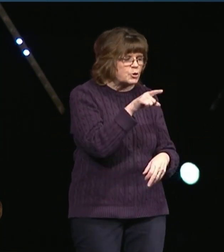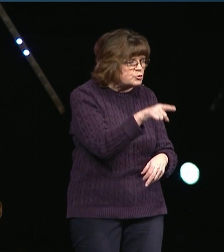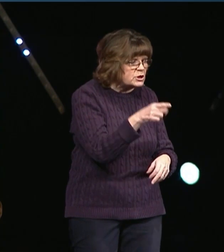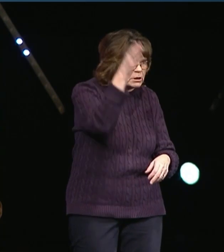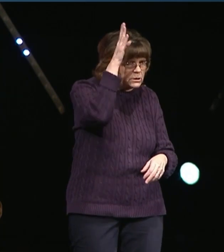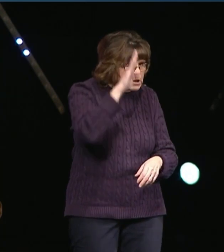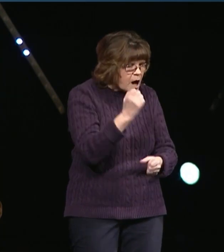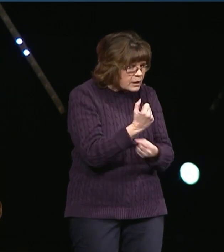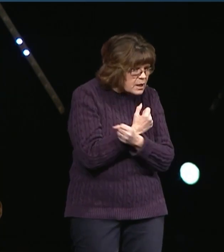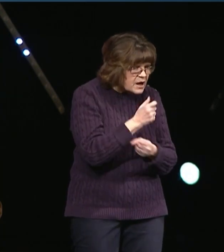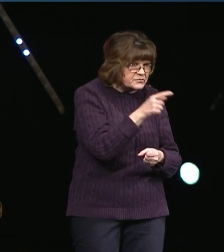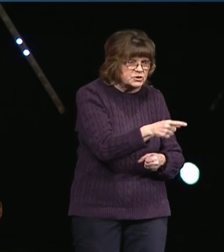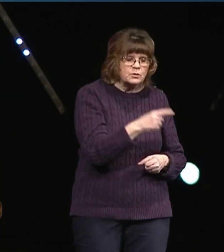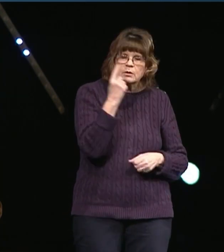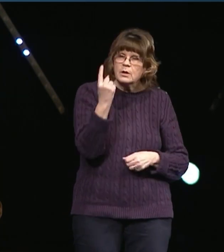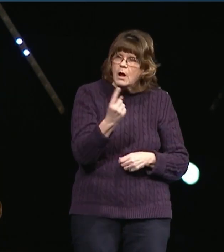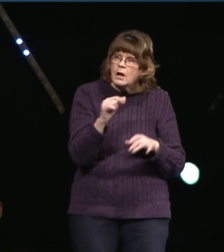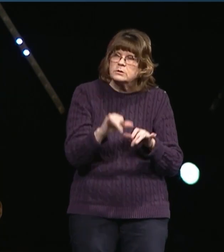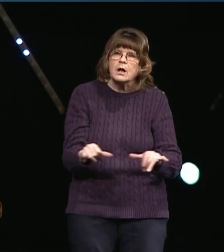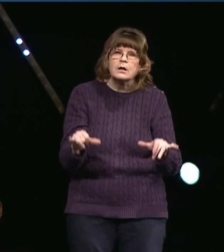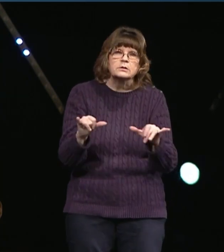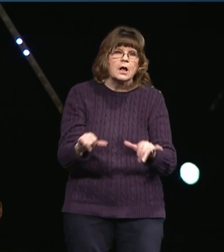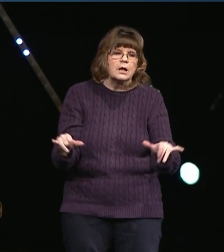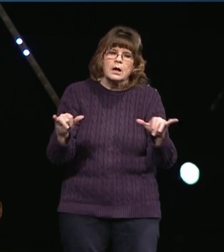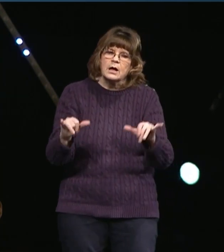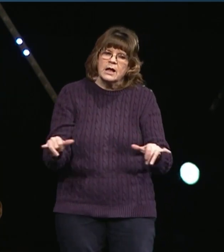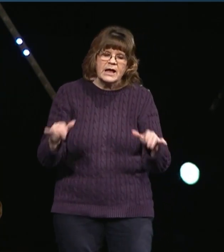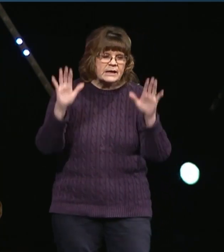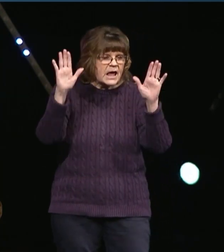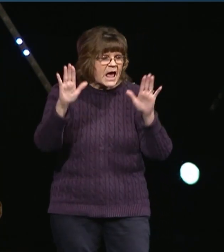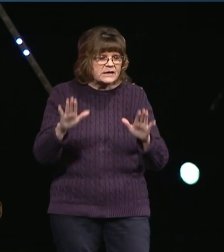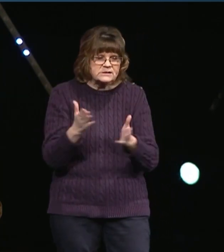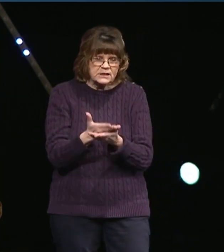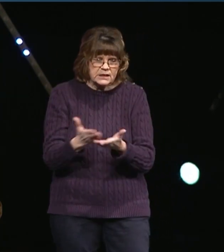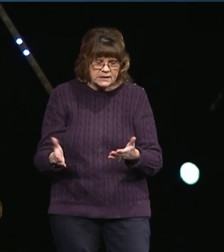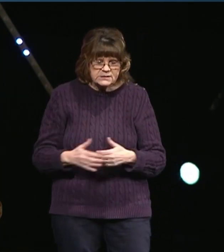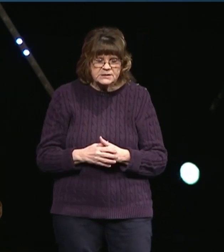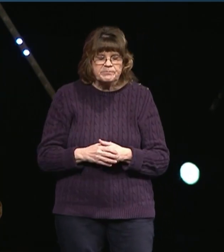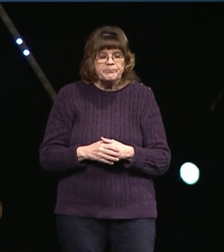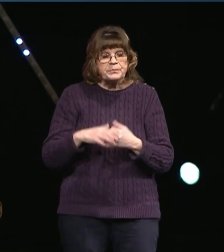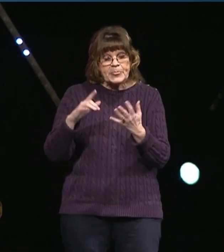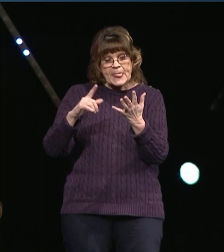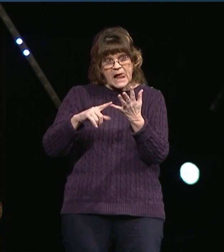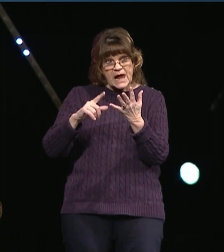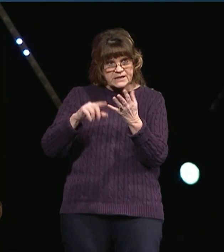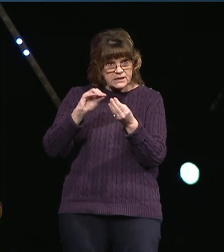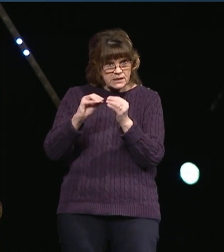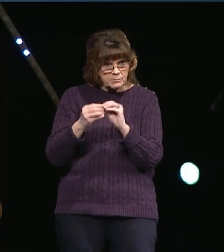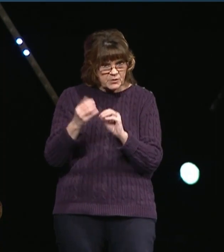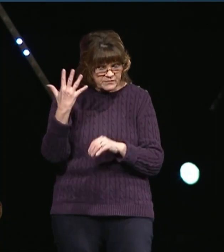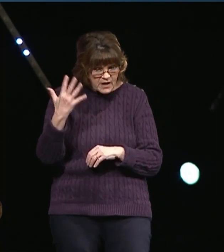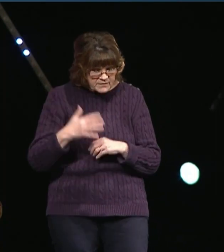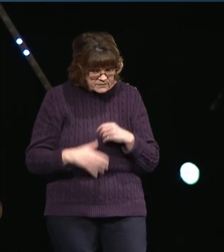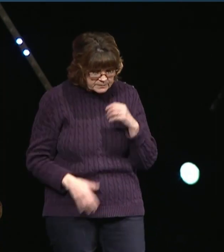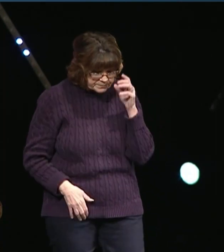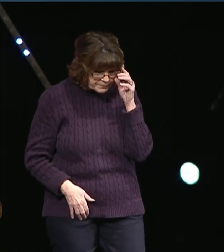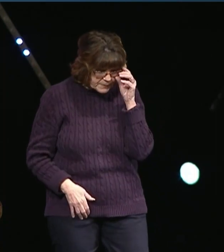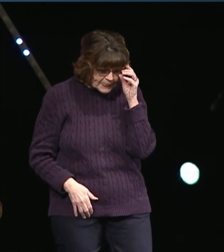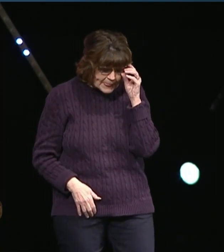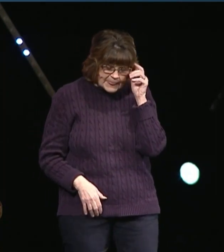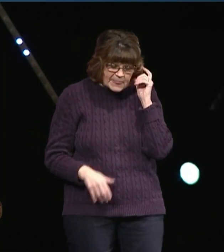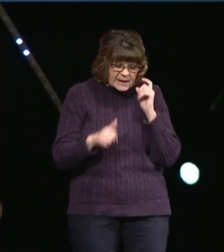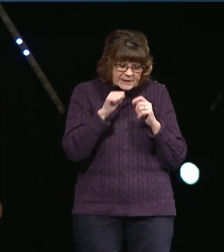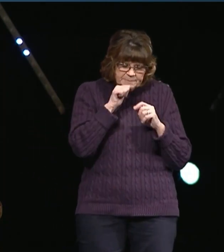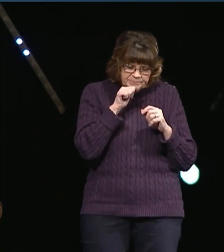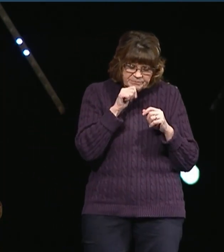and others, and he contended for his excellence, for excellence in all his things. And then finally, number five, and it's not